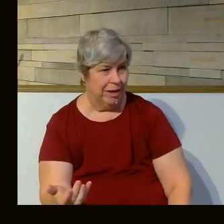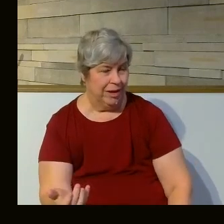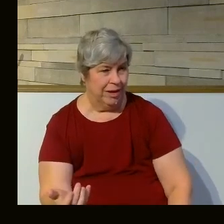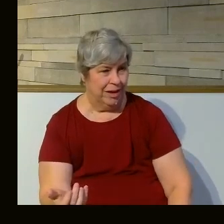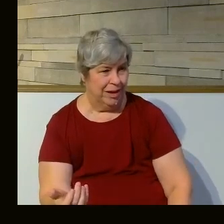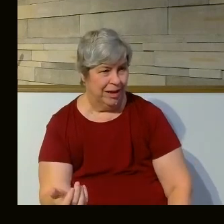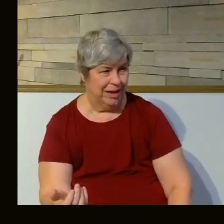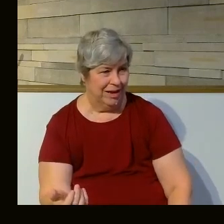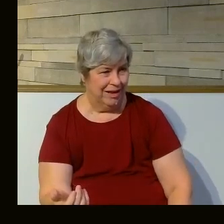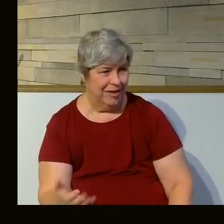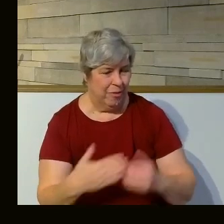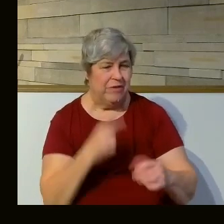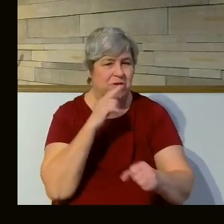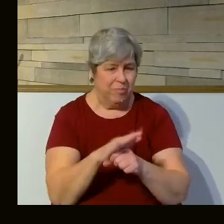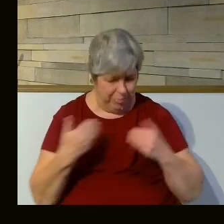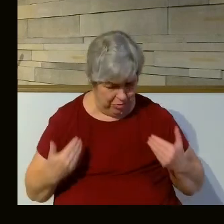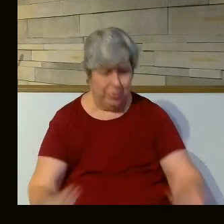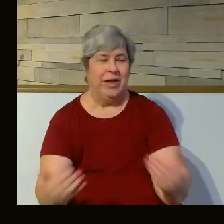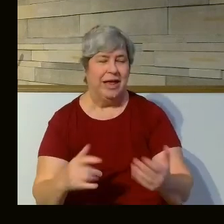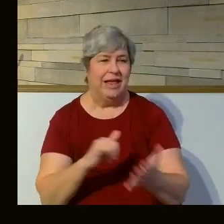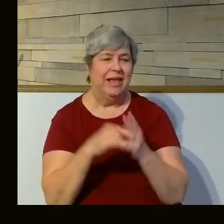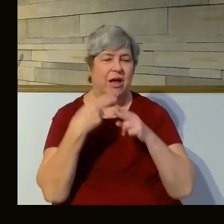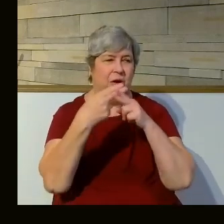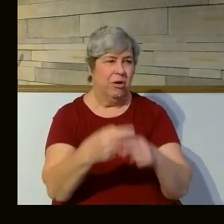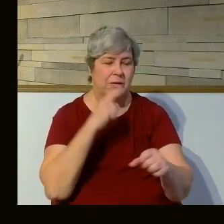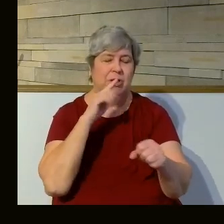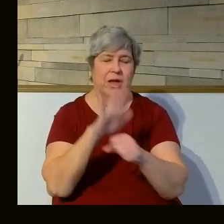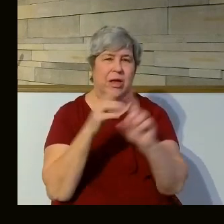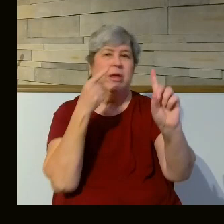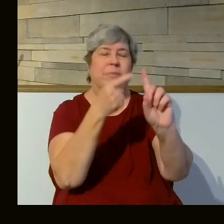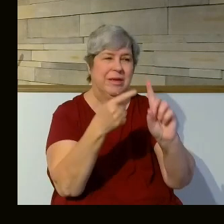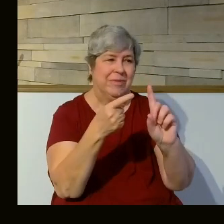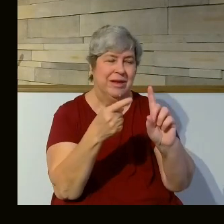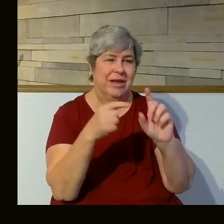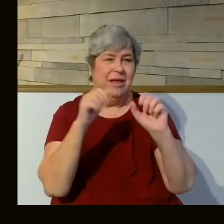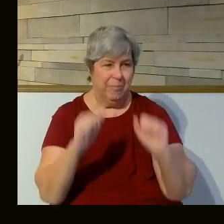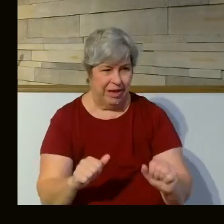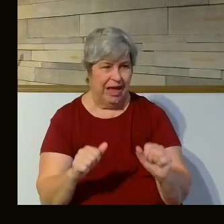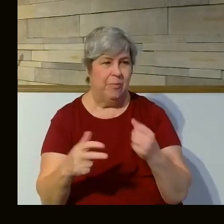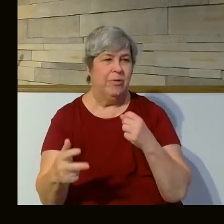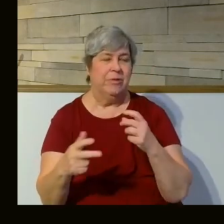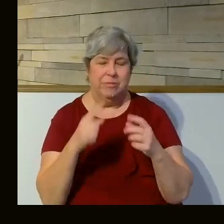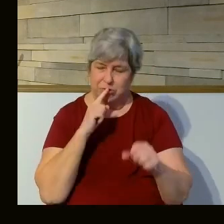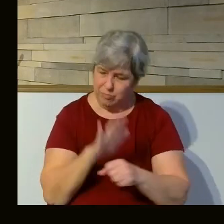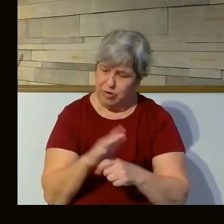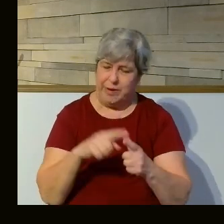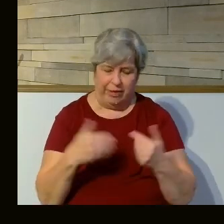and move on from there. And that's called commitment, folks, to be able to keep your word.